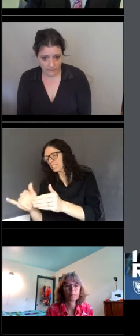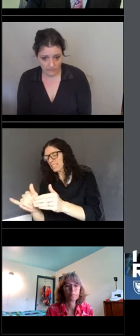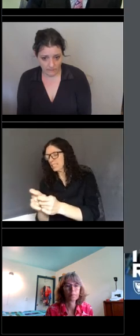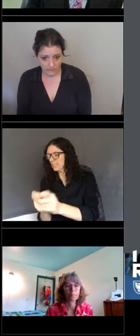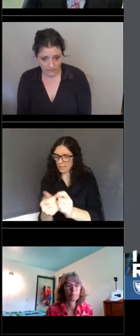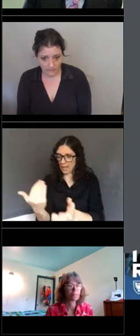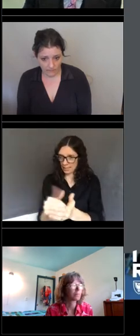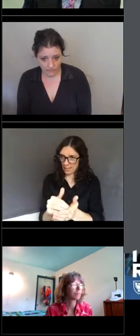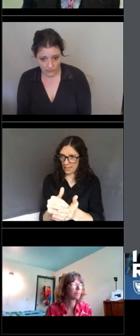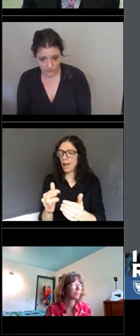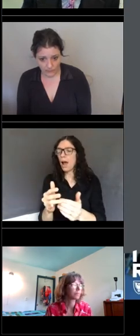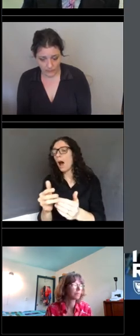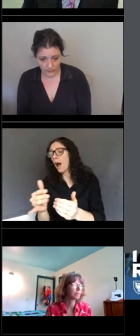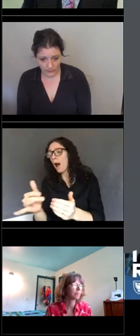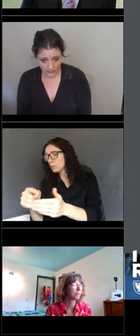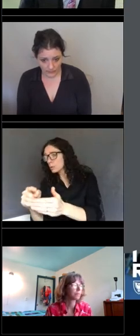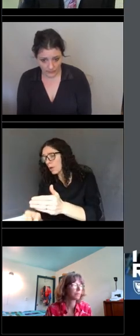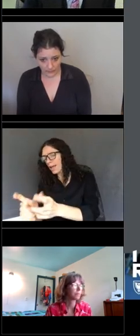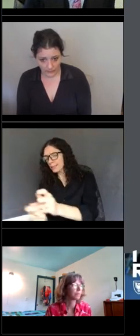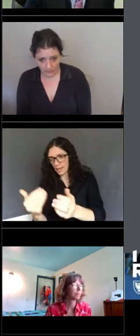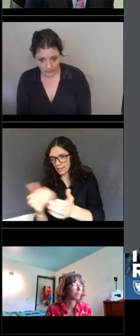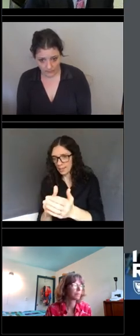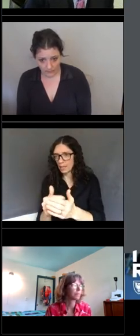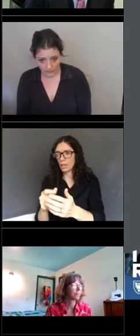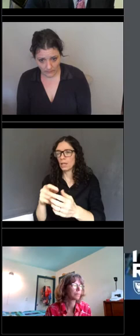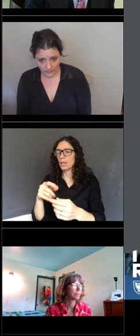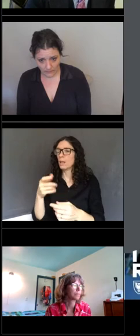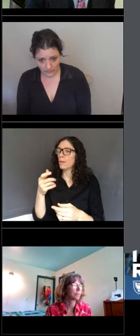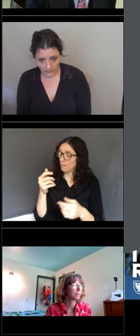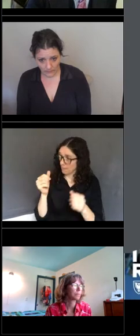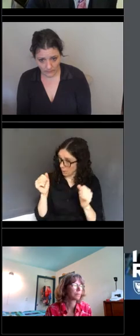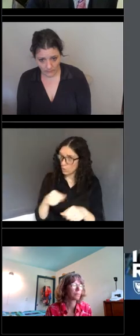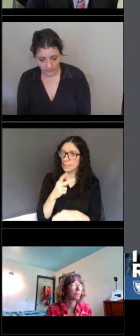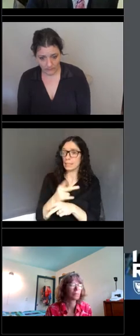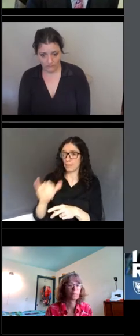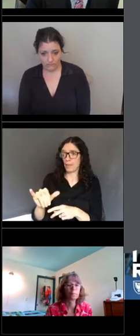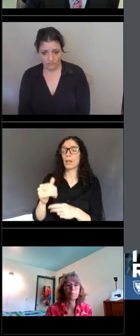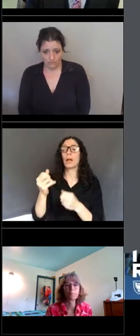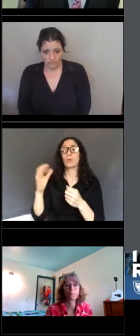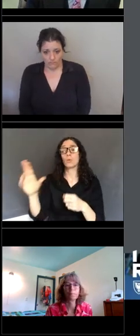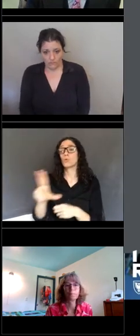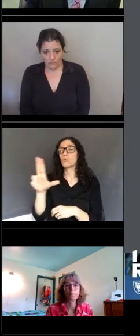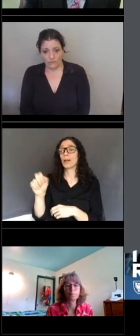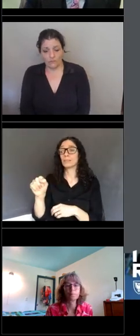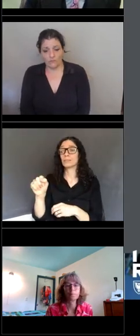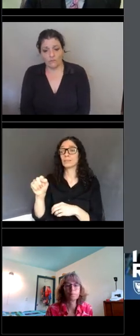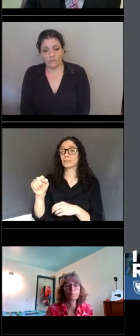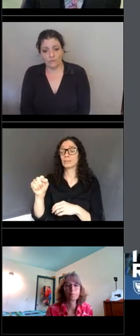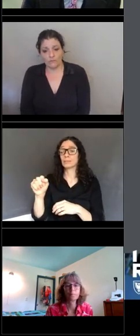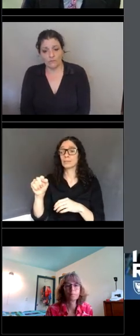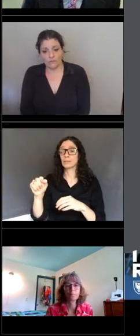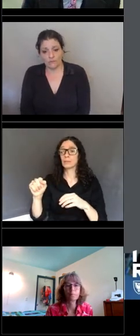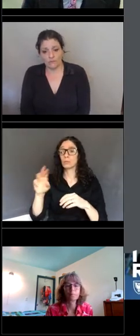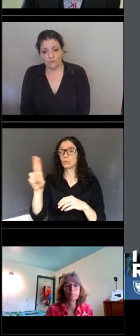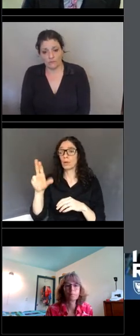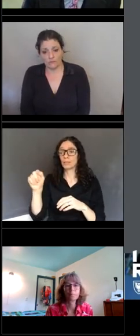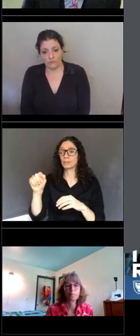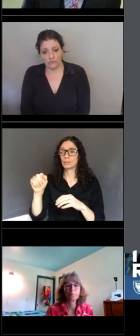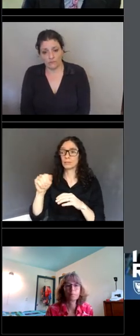resolved. A lot of the U.S. coastal marine protected areas, especially those that